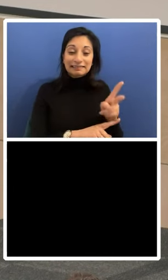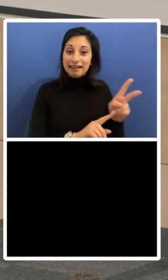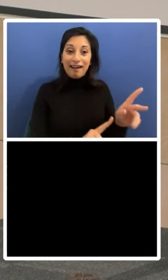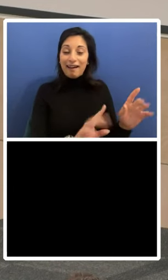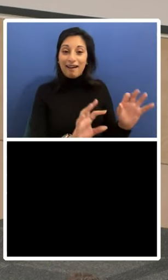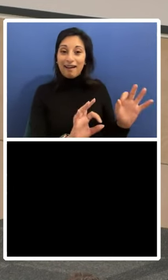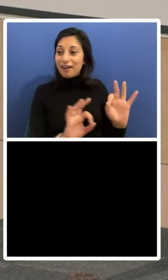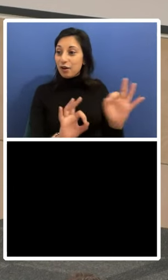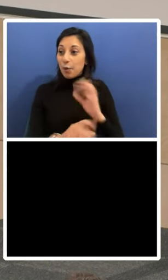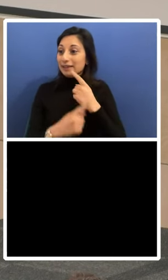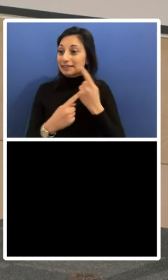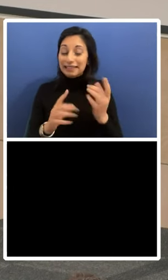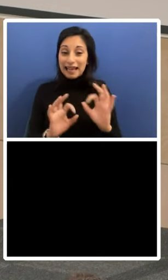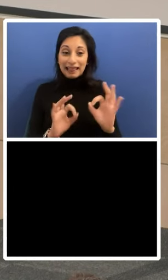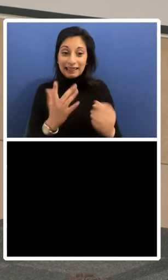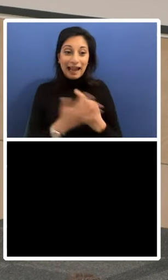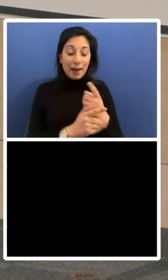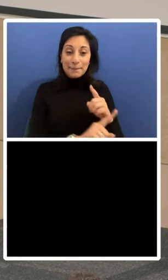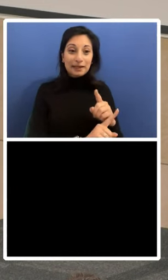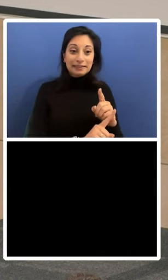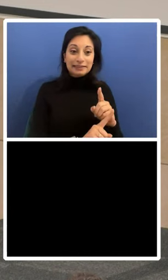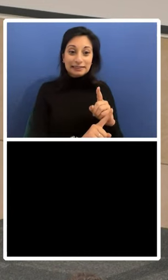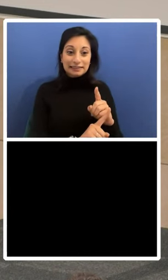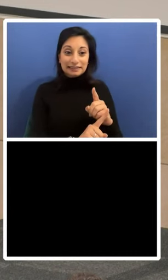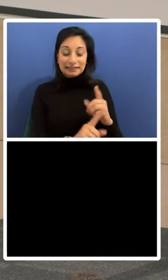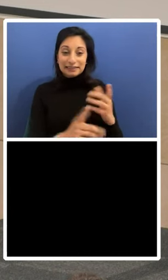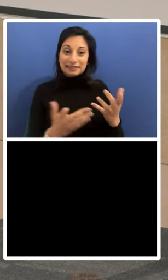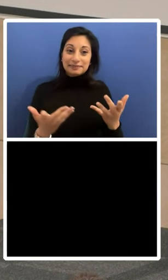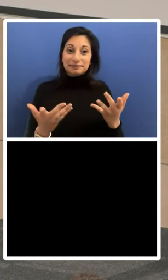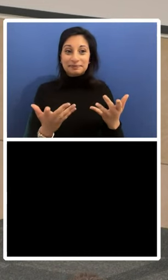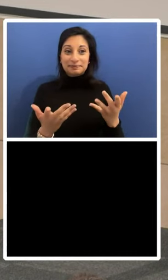Nobody ever mentioned it again. And it's wild. Are you just,